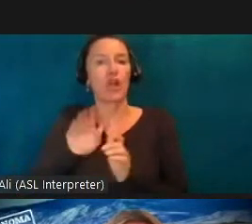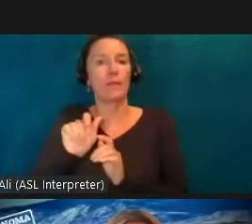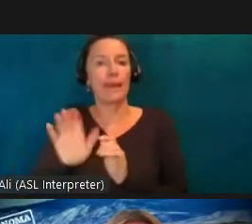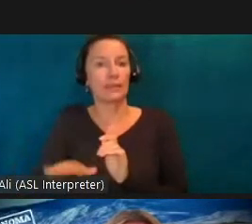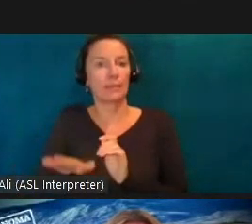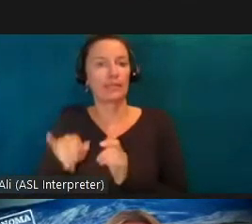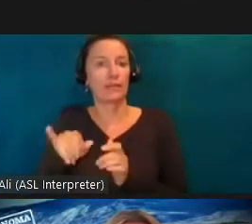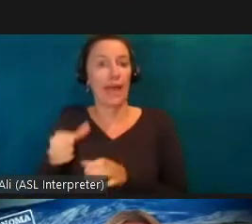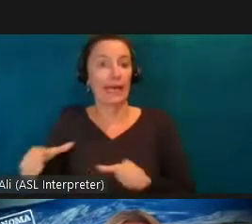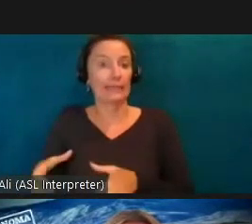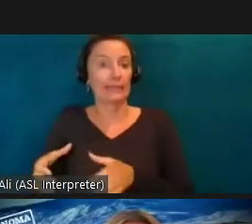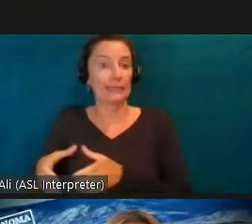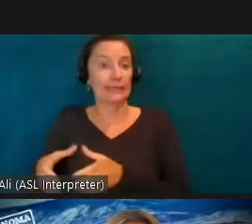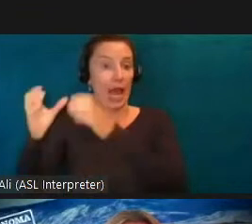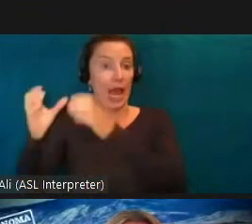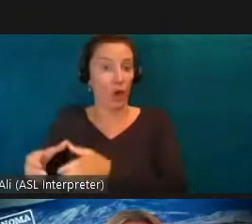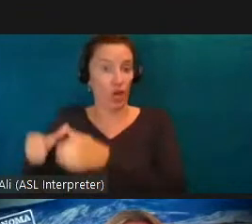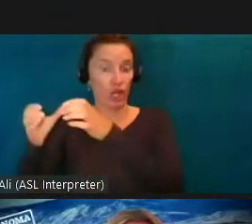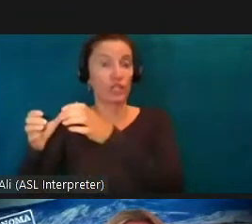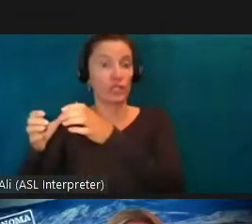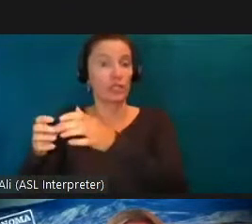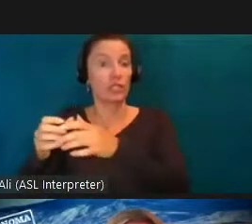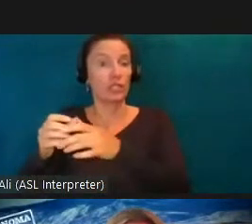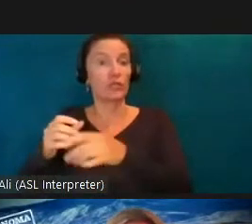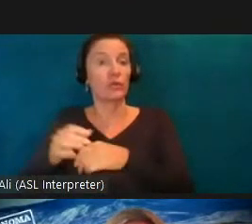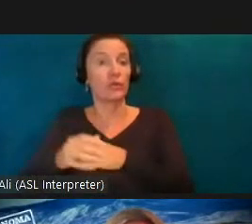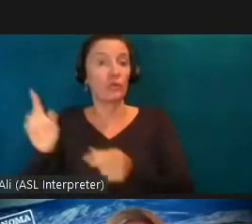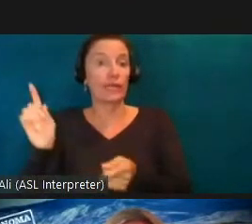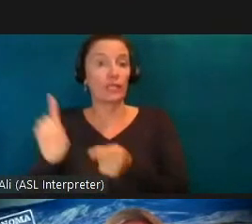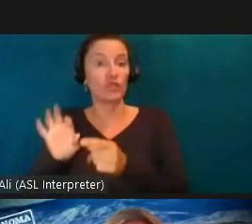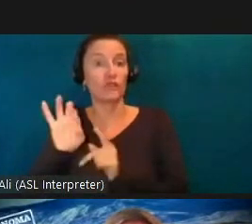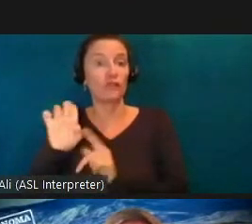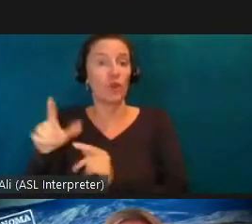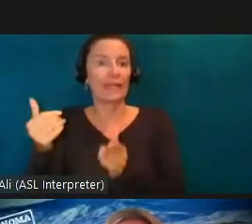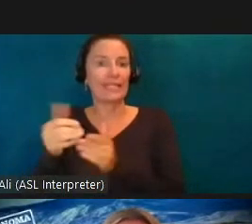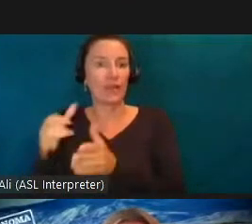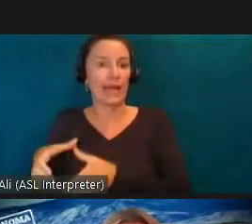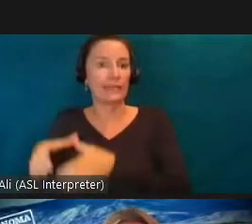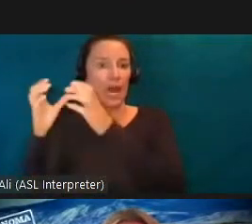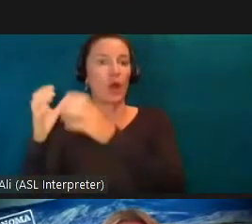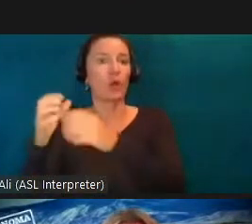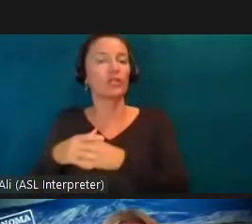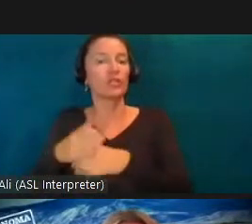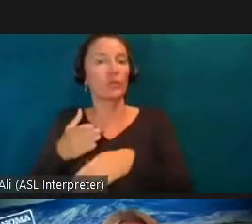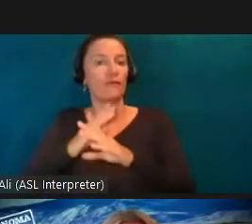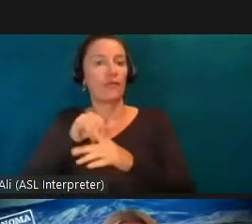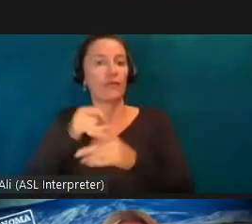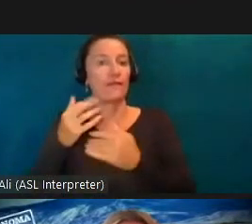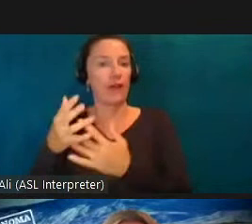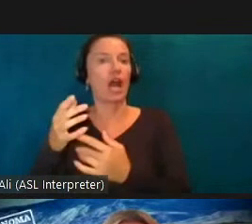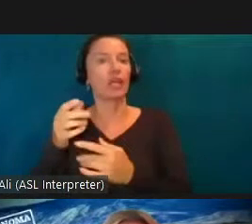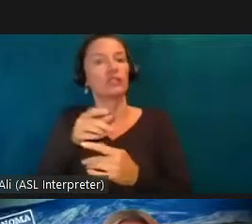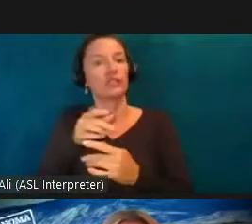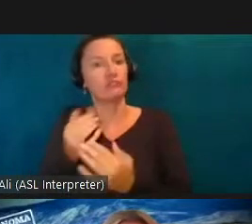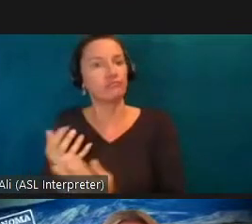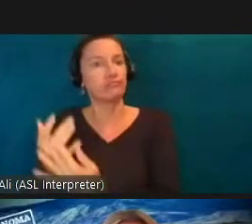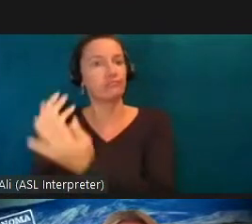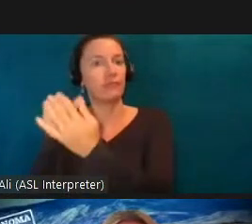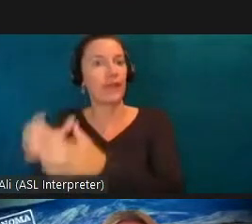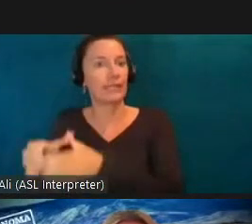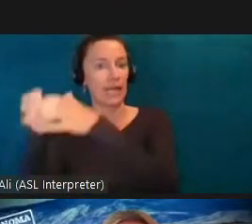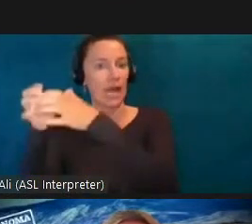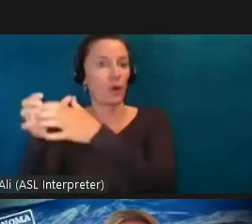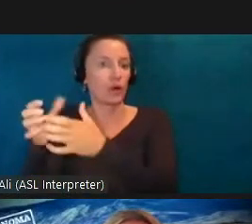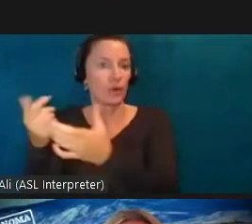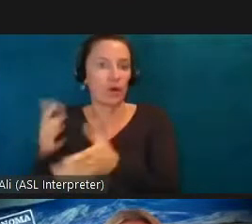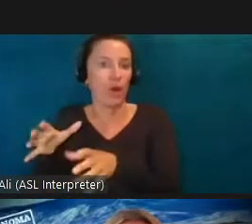the tower prior to the fire getting to make a run or a wind-driven run towards that tower and ultimately